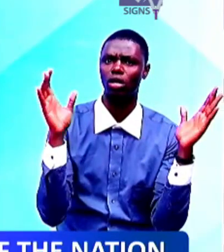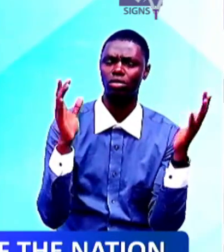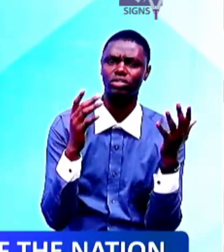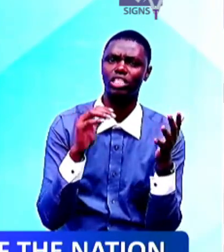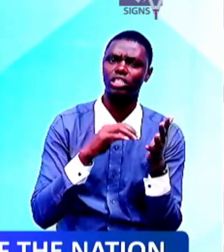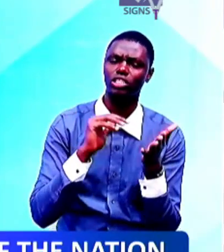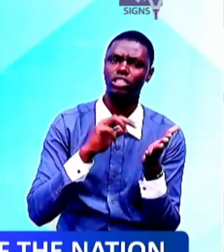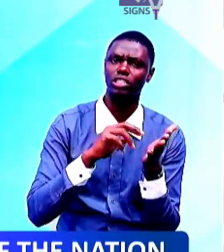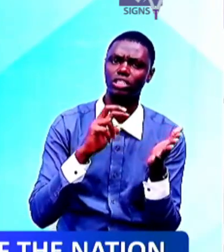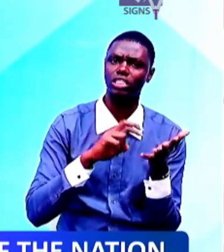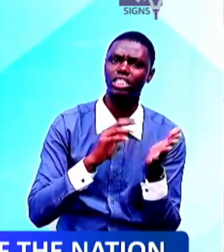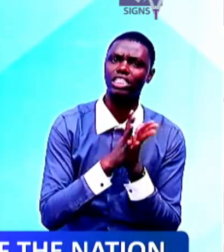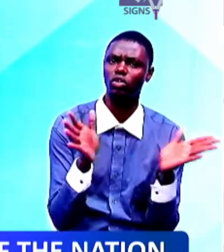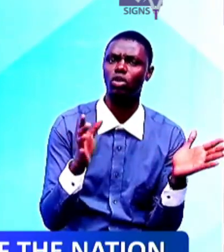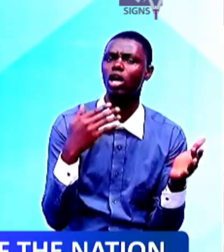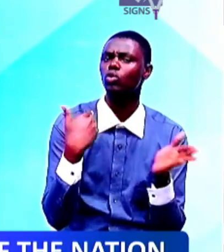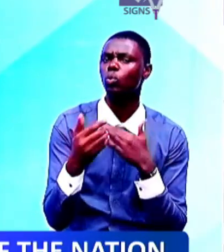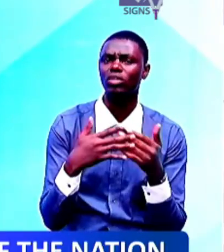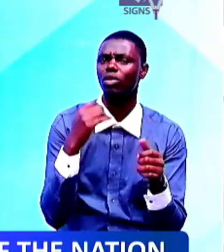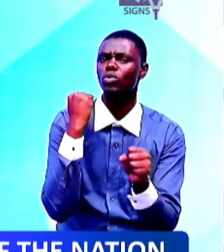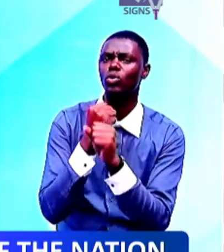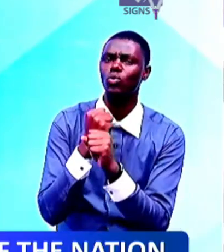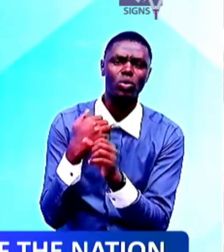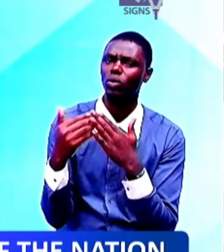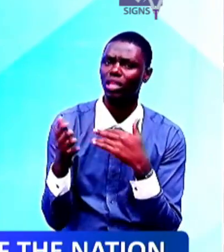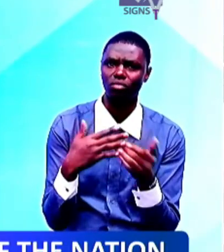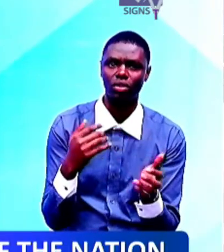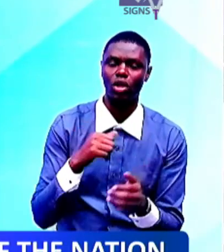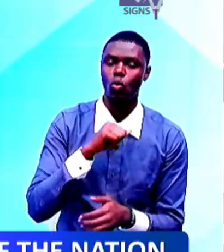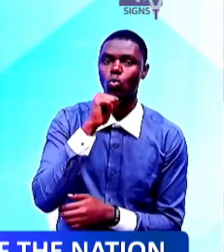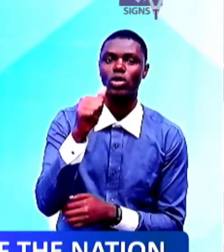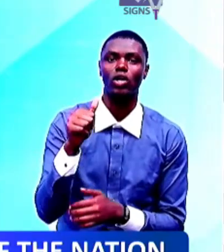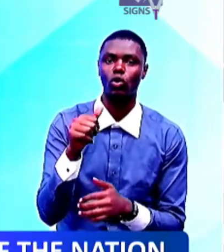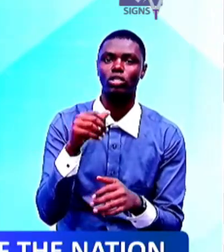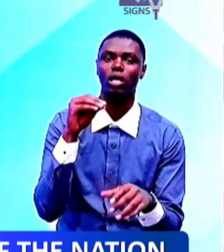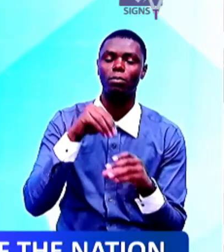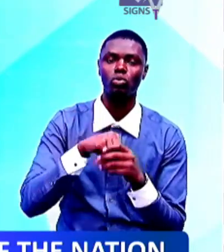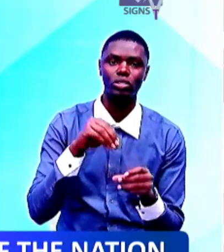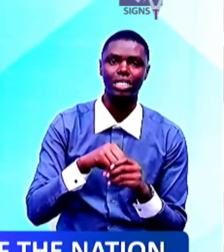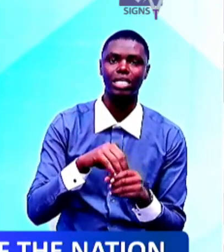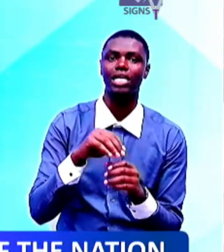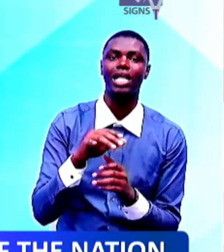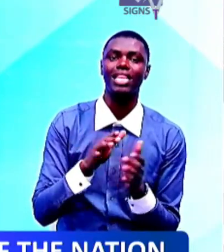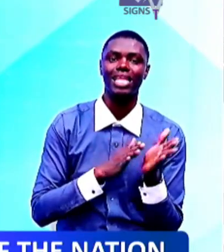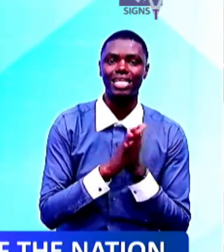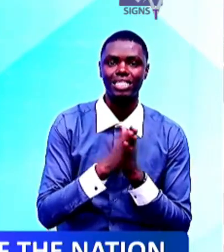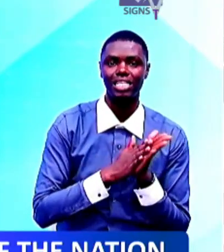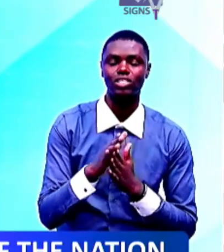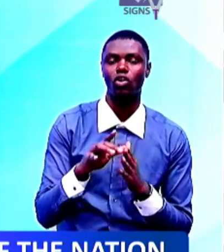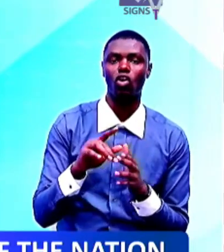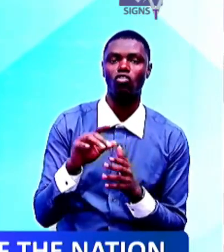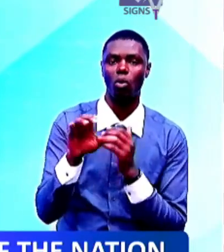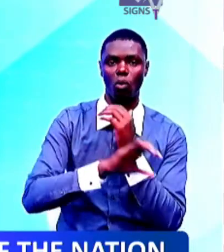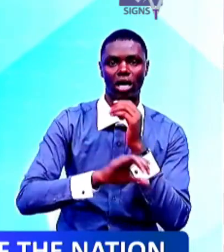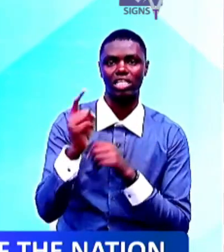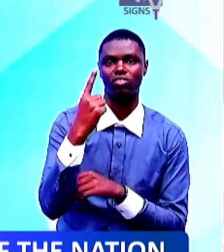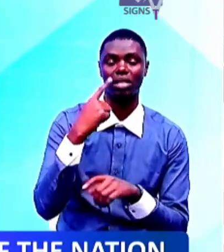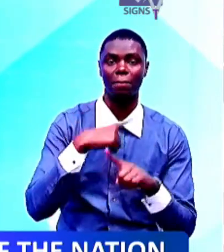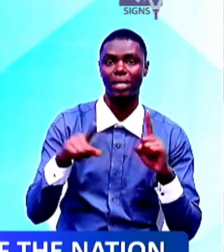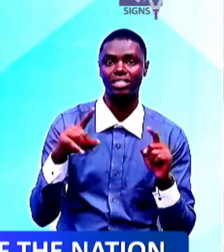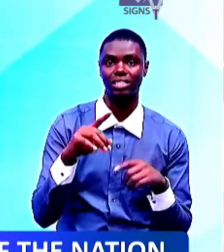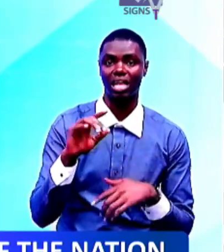that even as we're doing what we are doing, we are not putting the interest of our country first. We are putting our interest